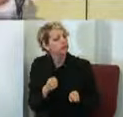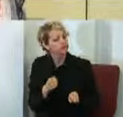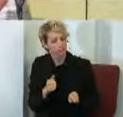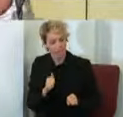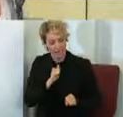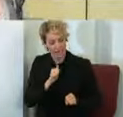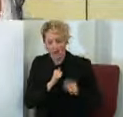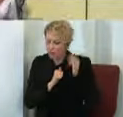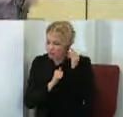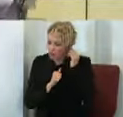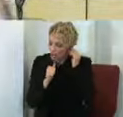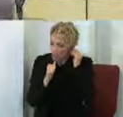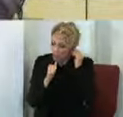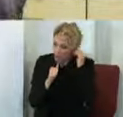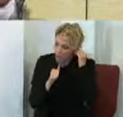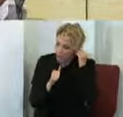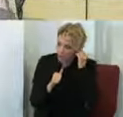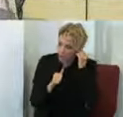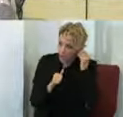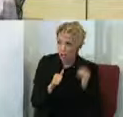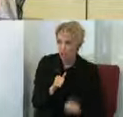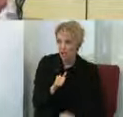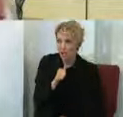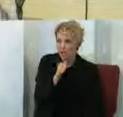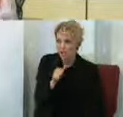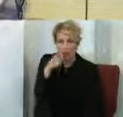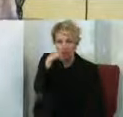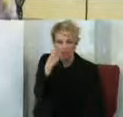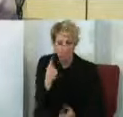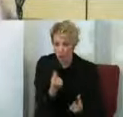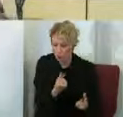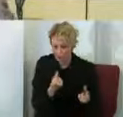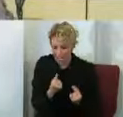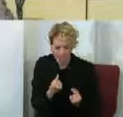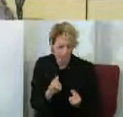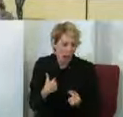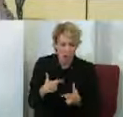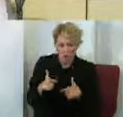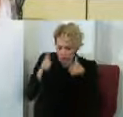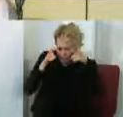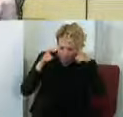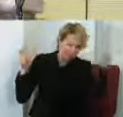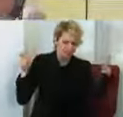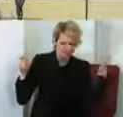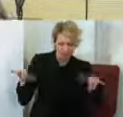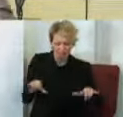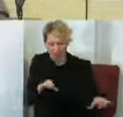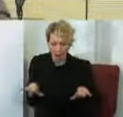not because I got something, not because I'm so great, but